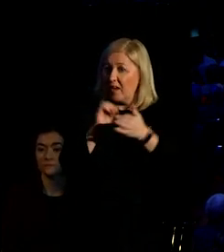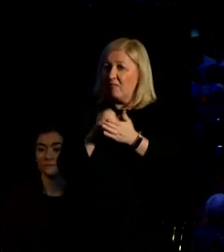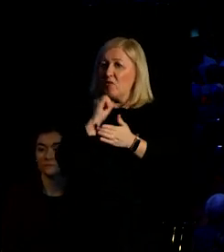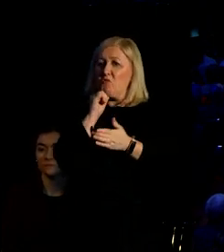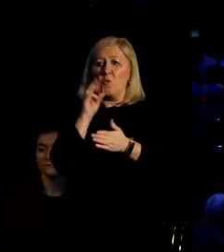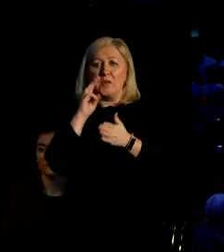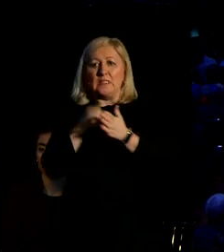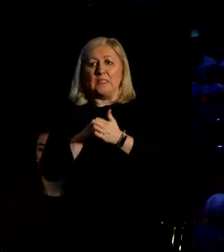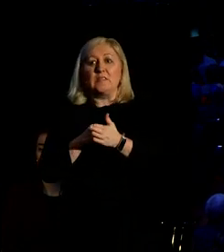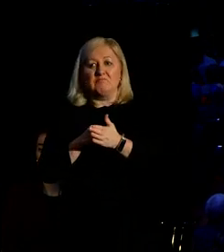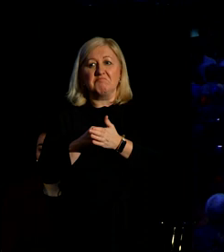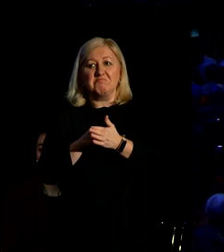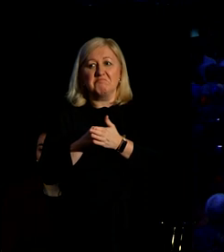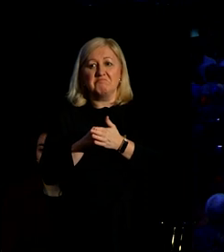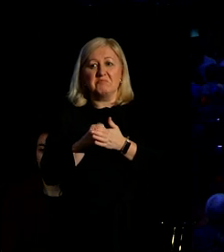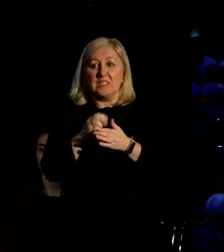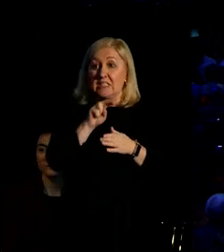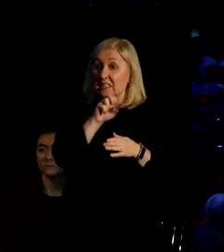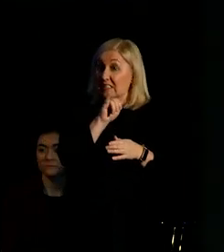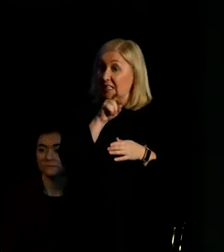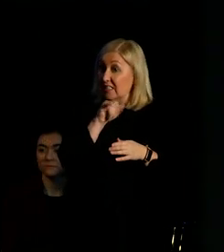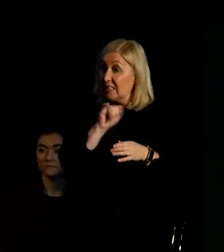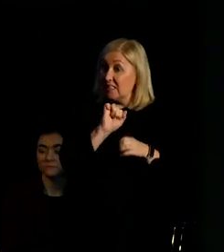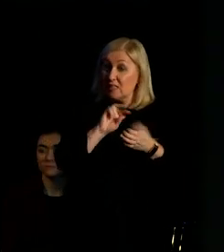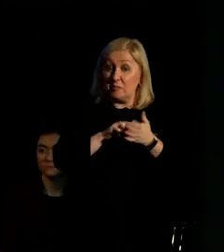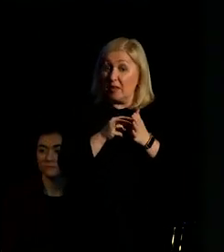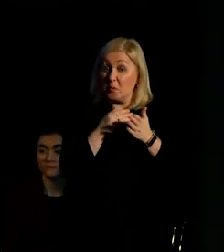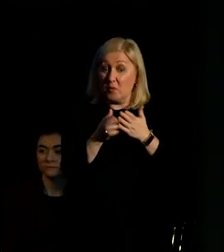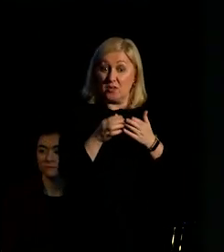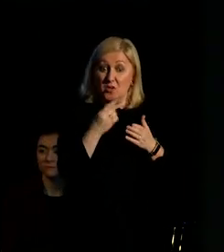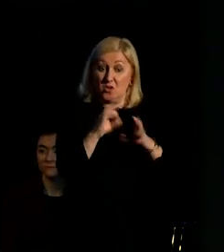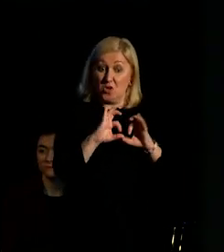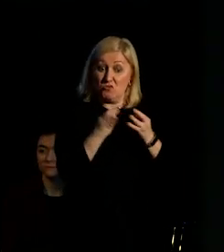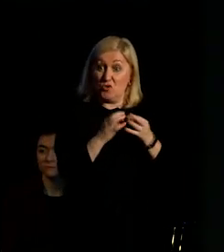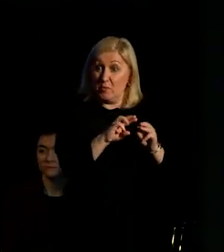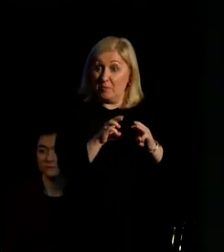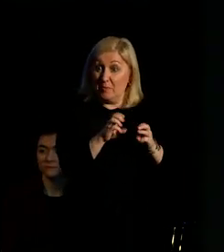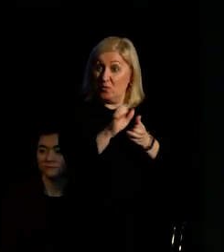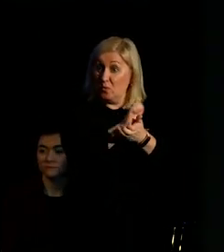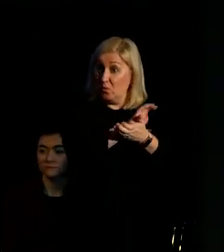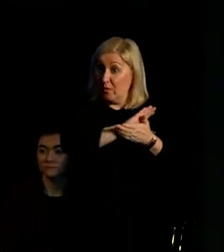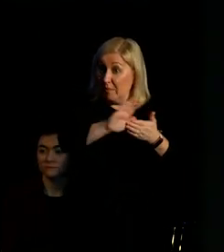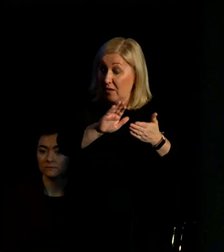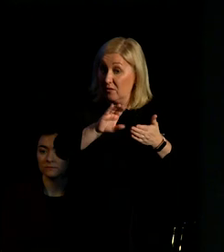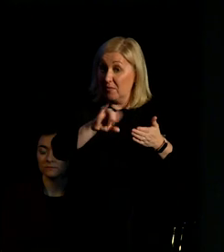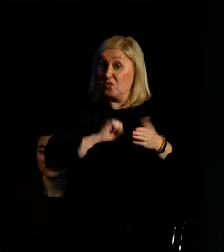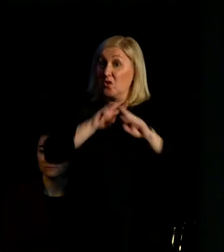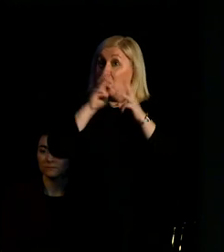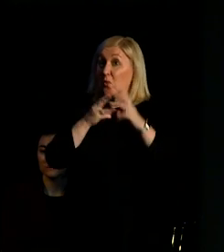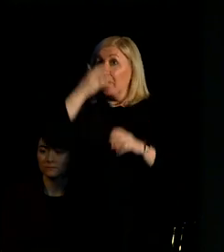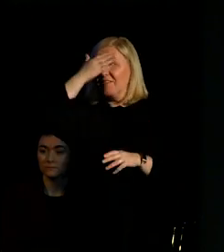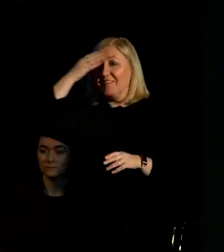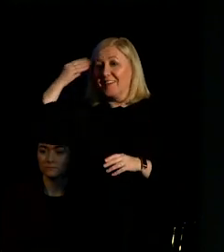The Nazi plan was to erase an entire people from the history and memory of the world. The